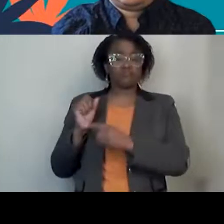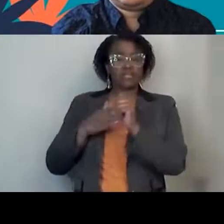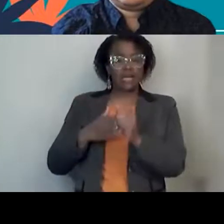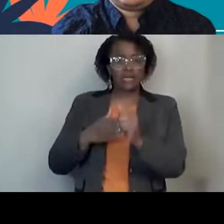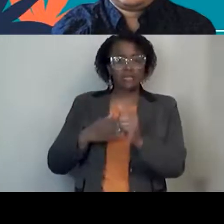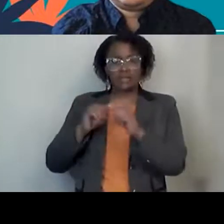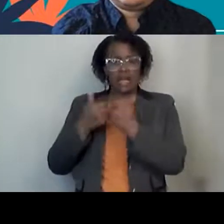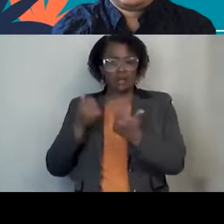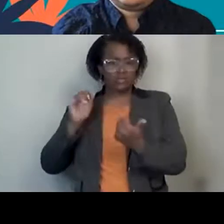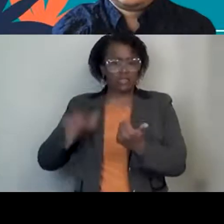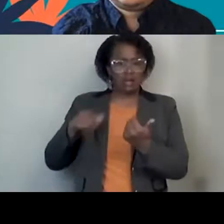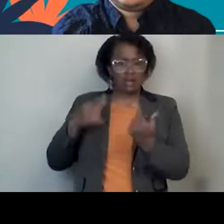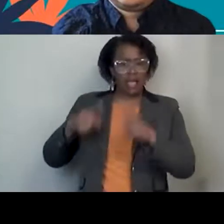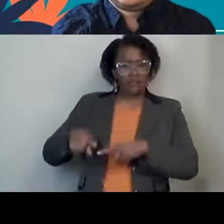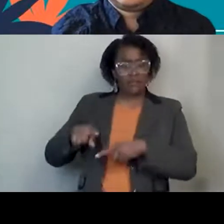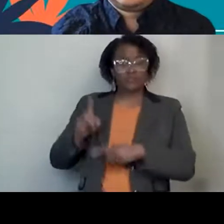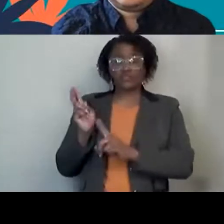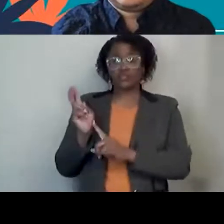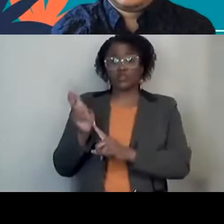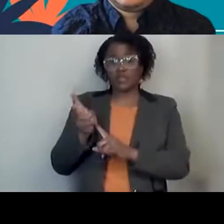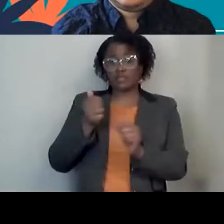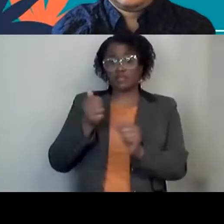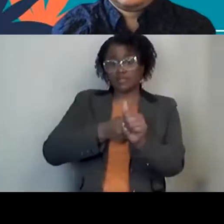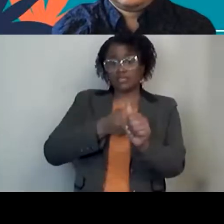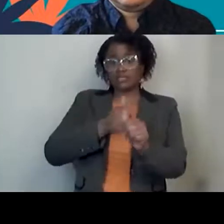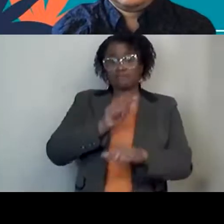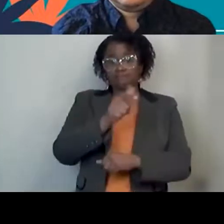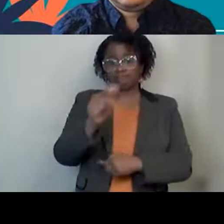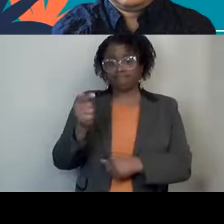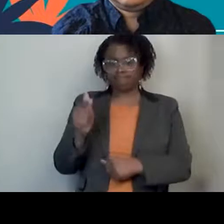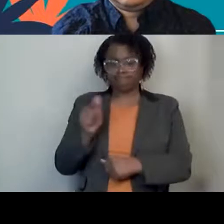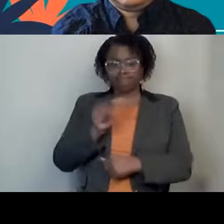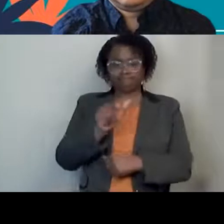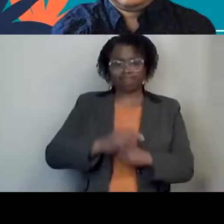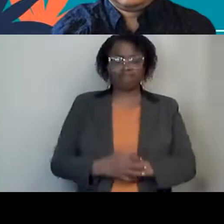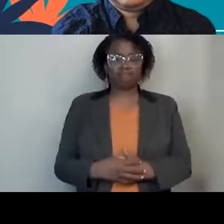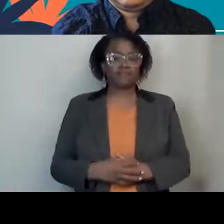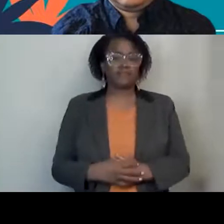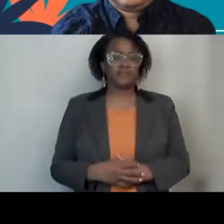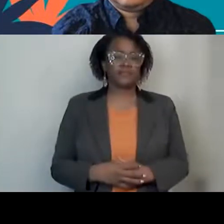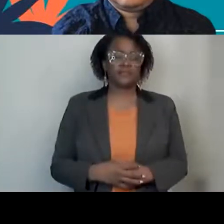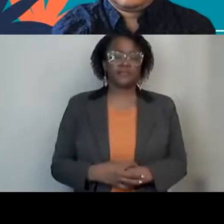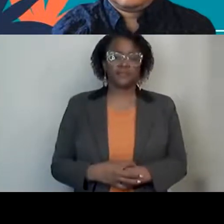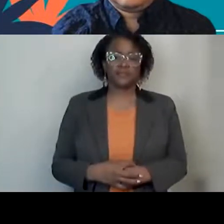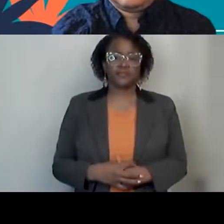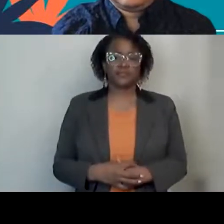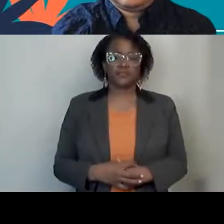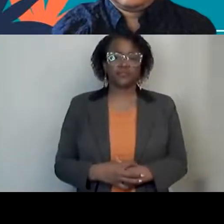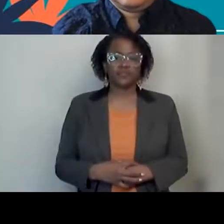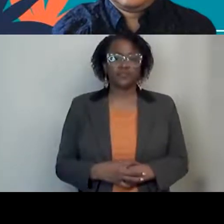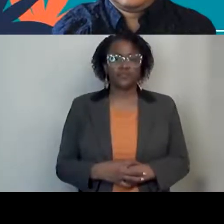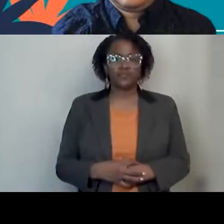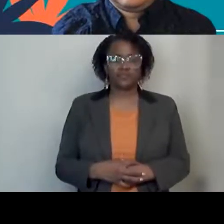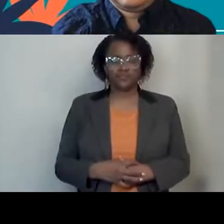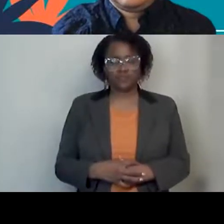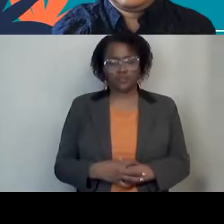question. I will hand it over first to Khara, and following Khara, Jazmín, and following Jazmín, Santra, and then Simone.